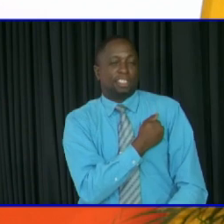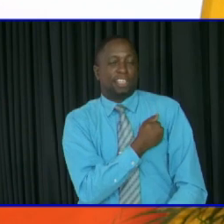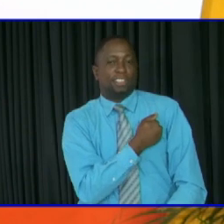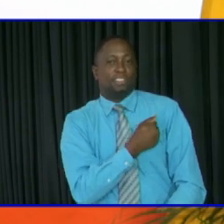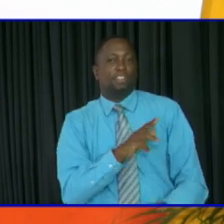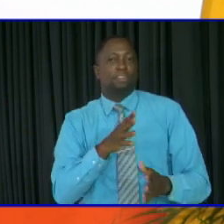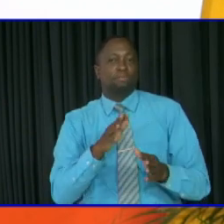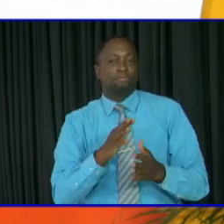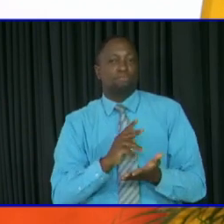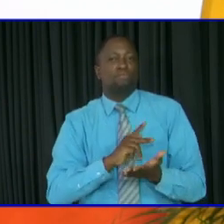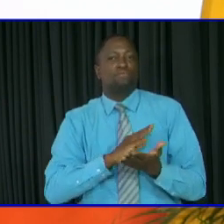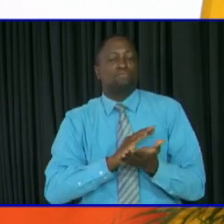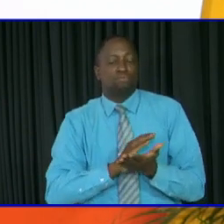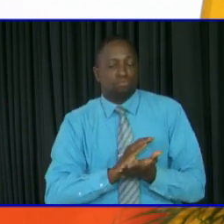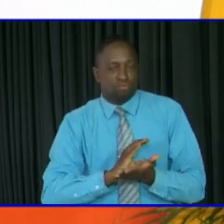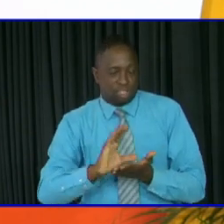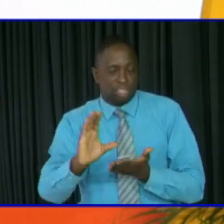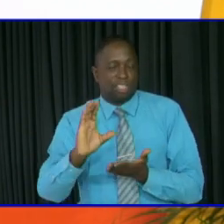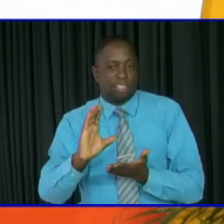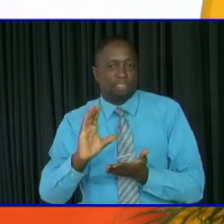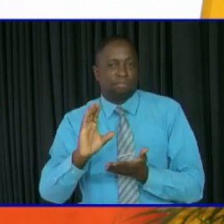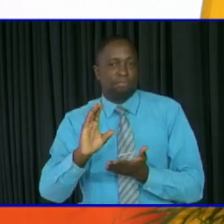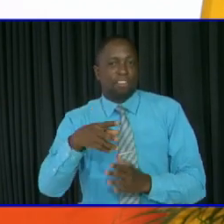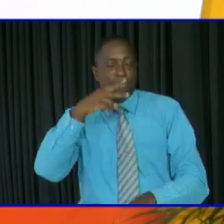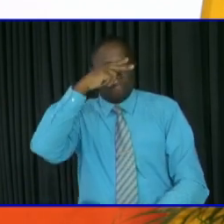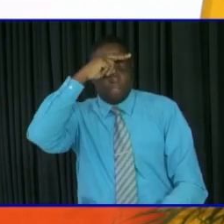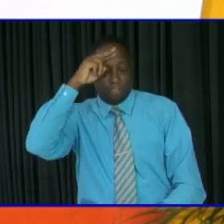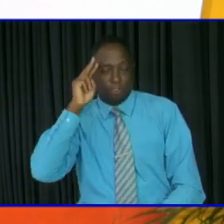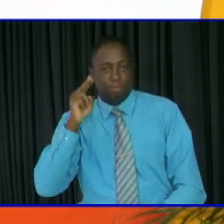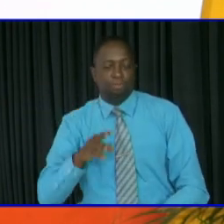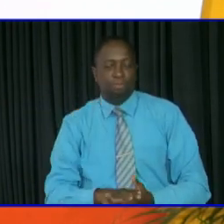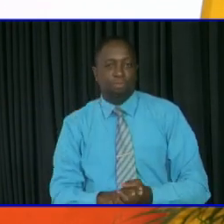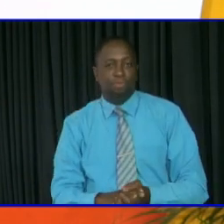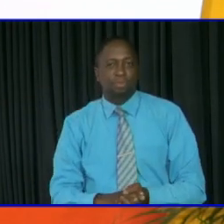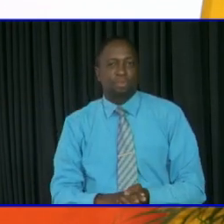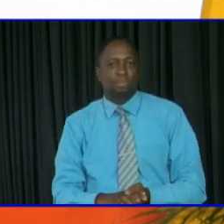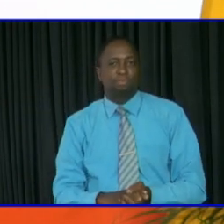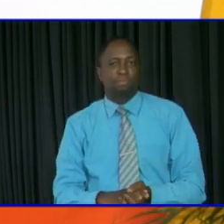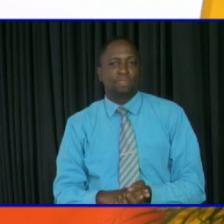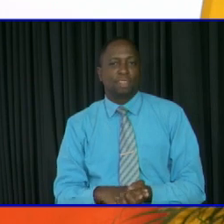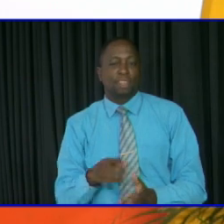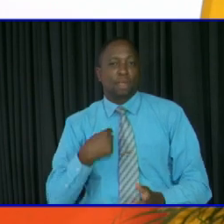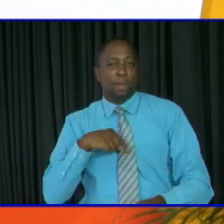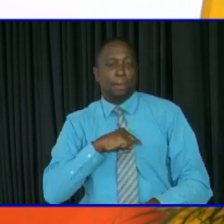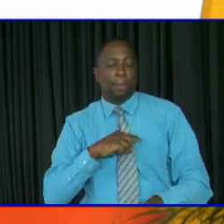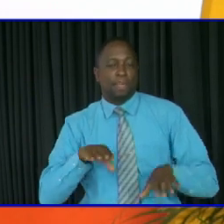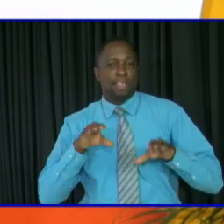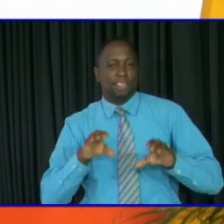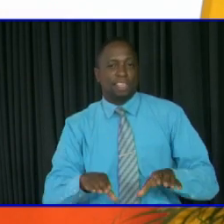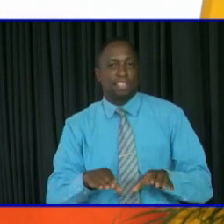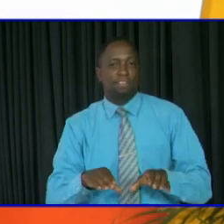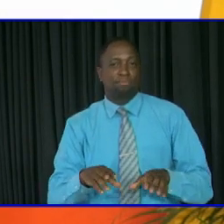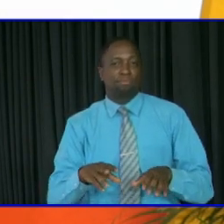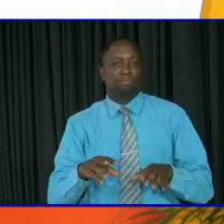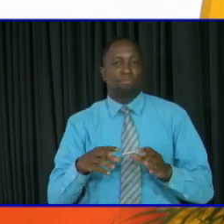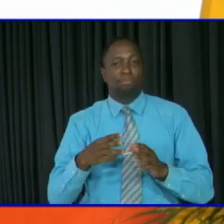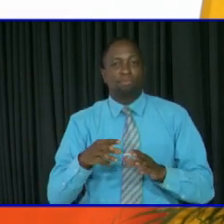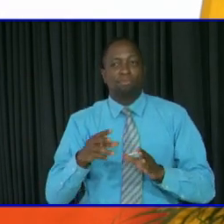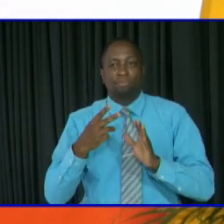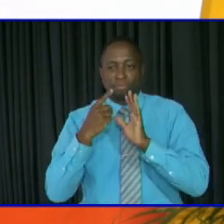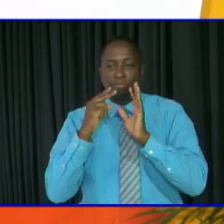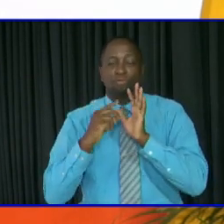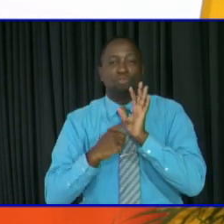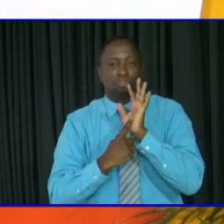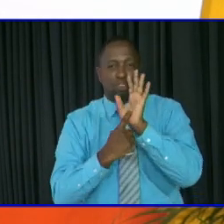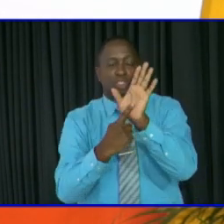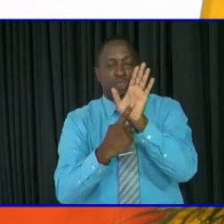two types of virgin, I suggest that today we can have or identify at least